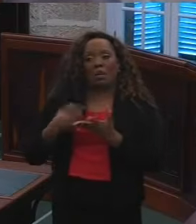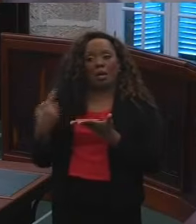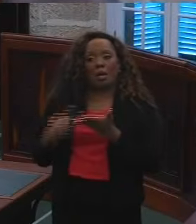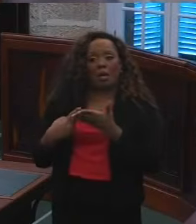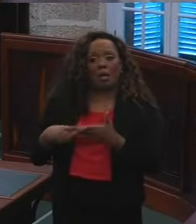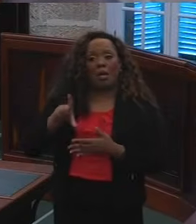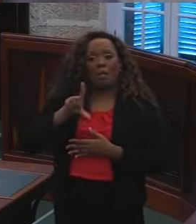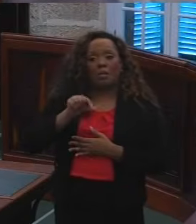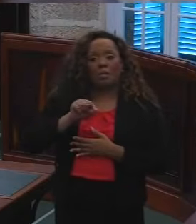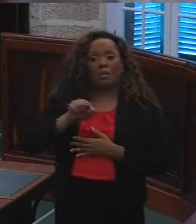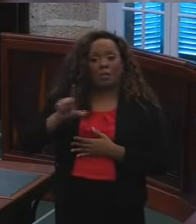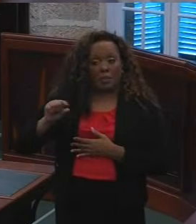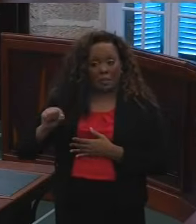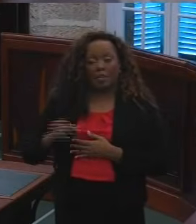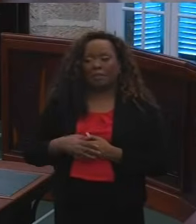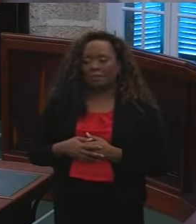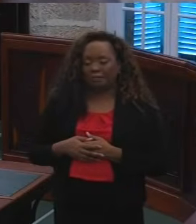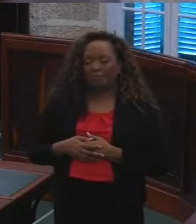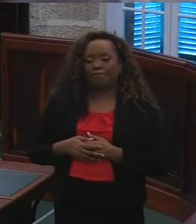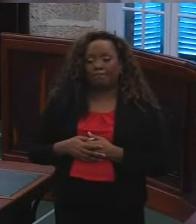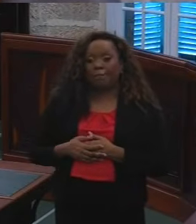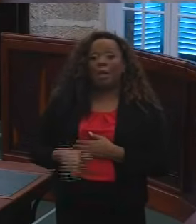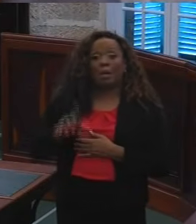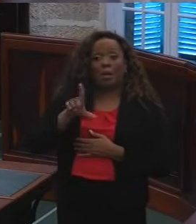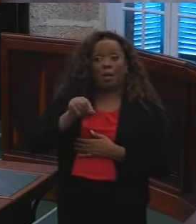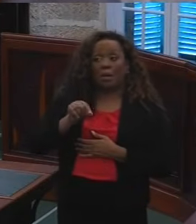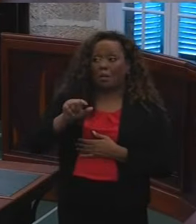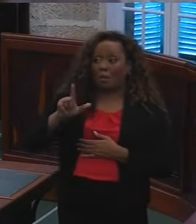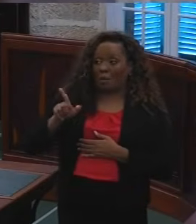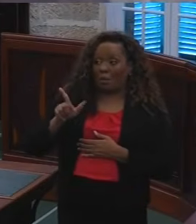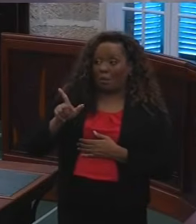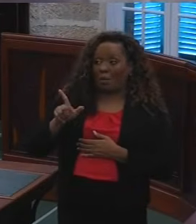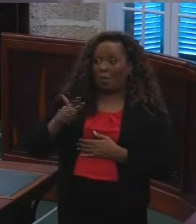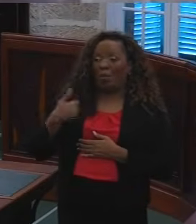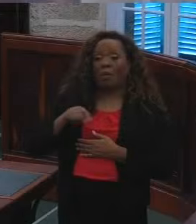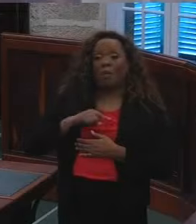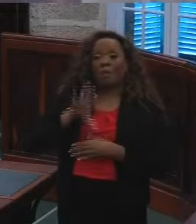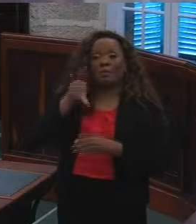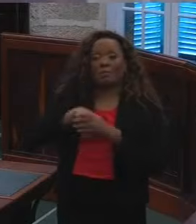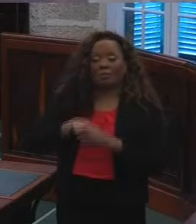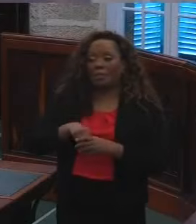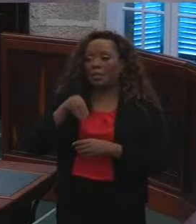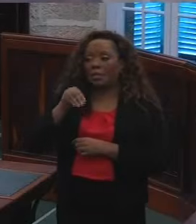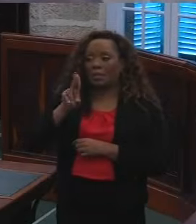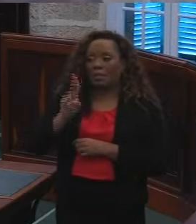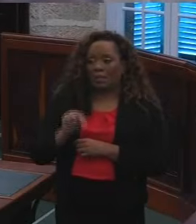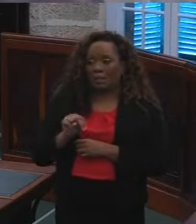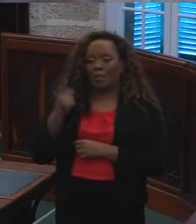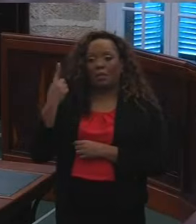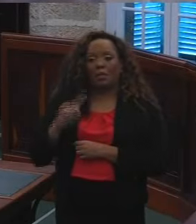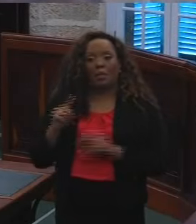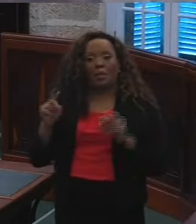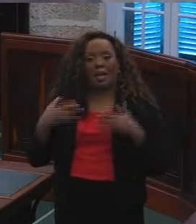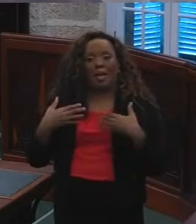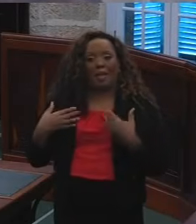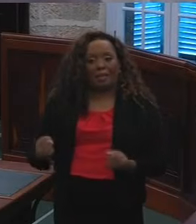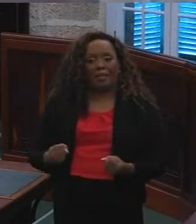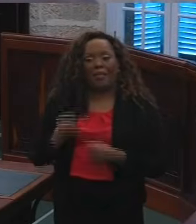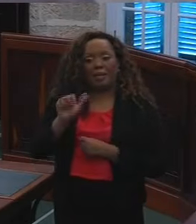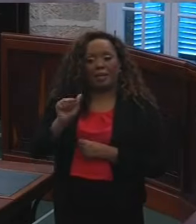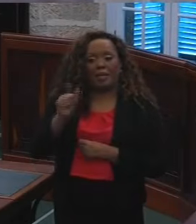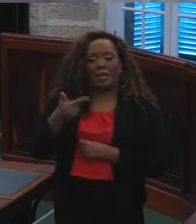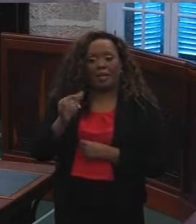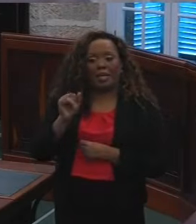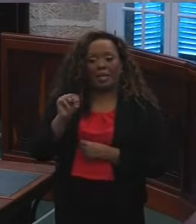in 2021, we declare, as part of the United Nations Declaration on Healthy Aging, that Barbados